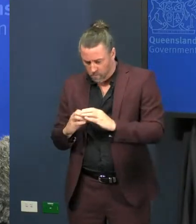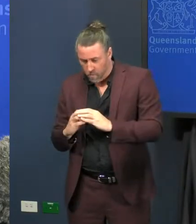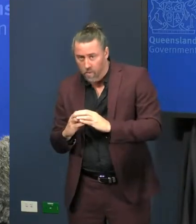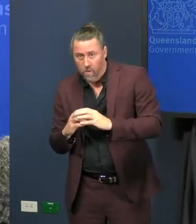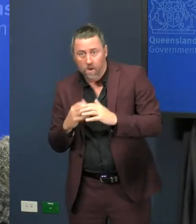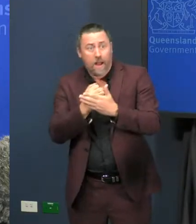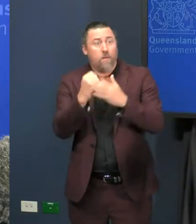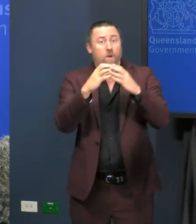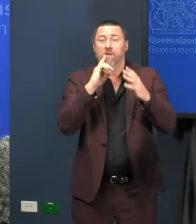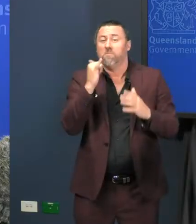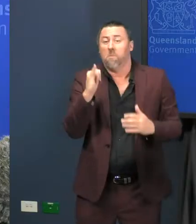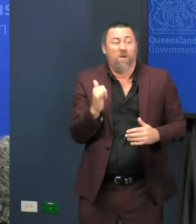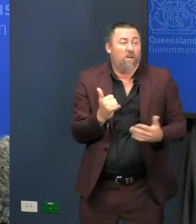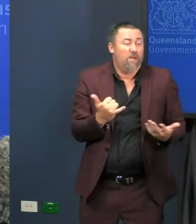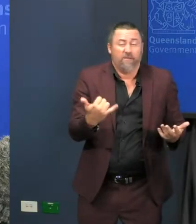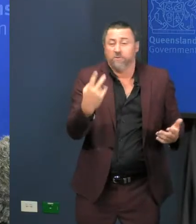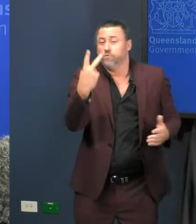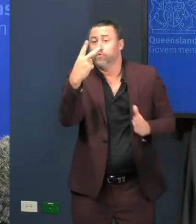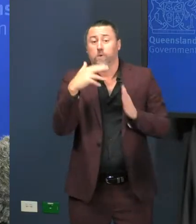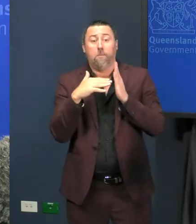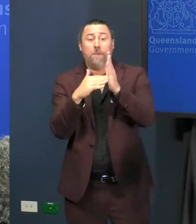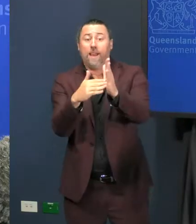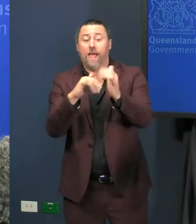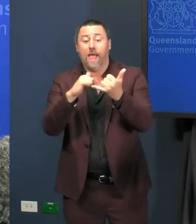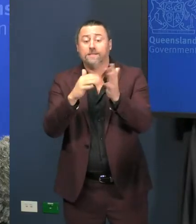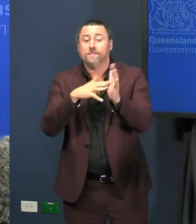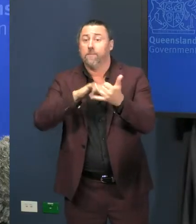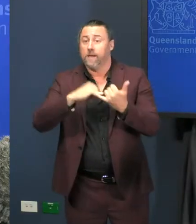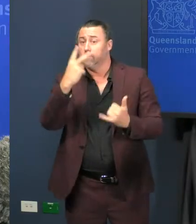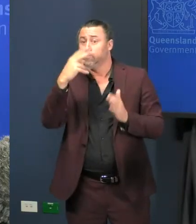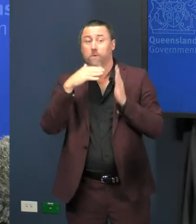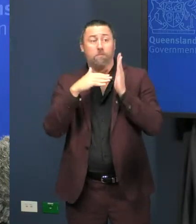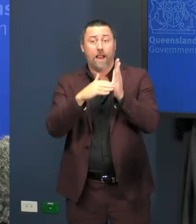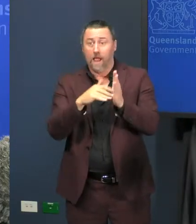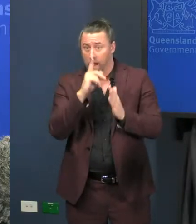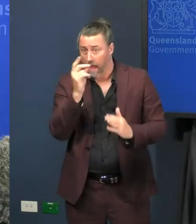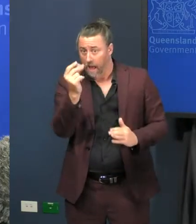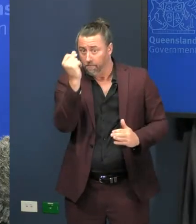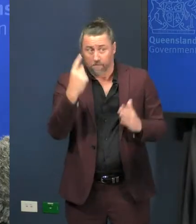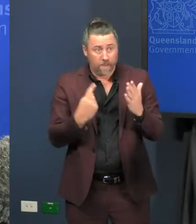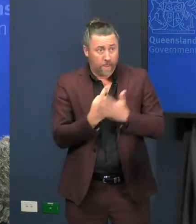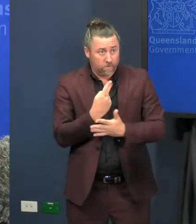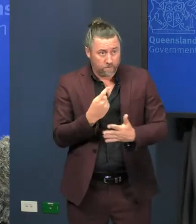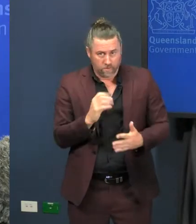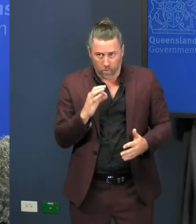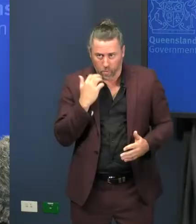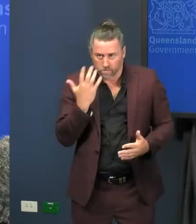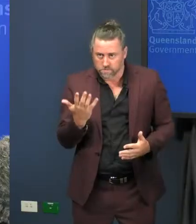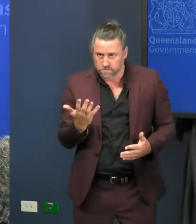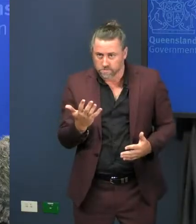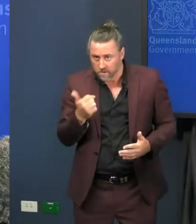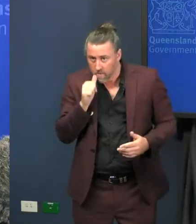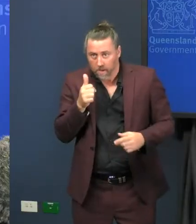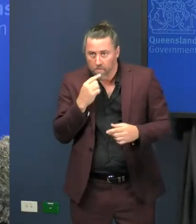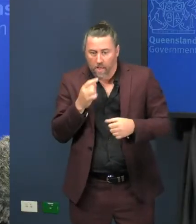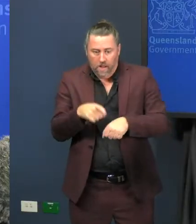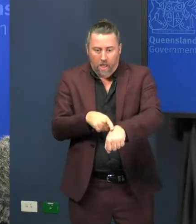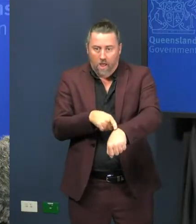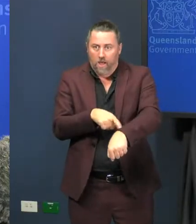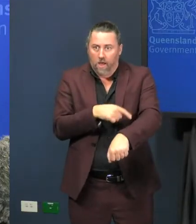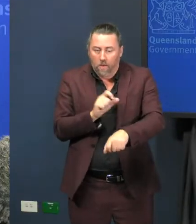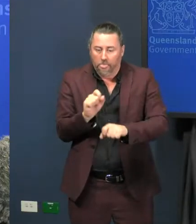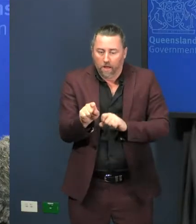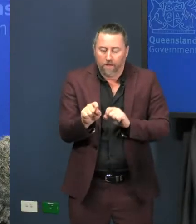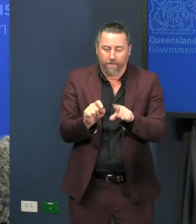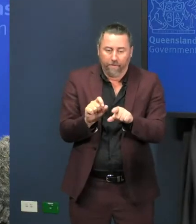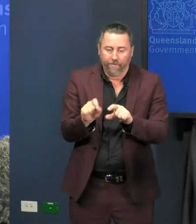get a few million messages out, that presents some challenges, and we've seen the result of that in the past. And I want to do all